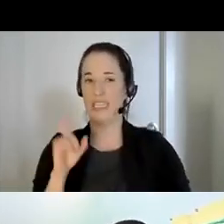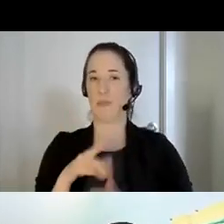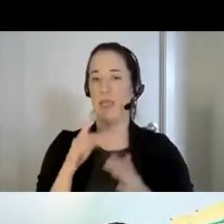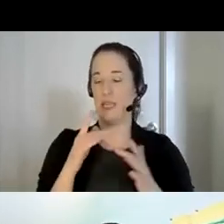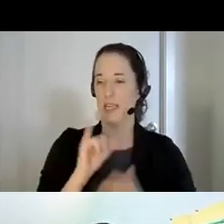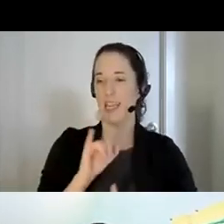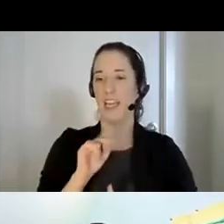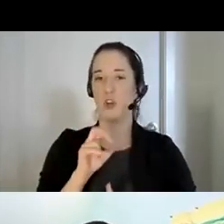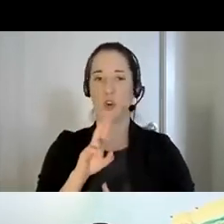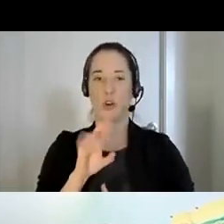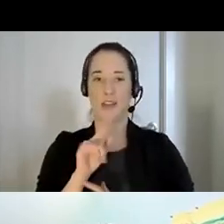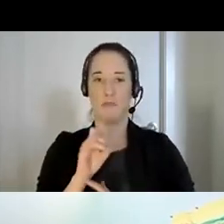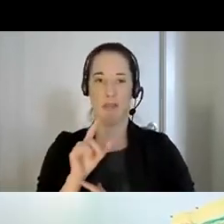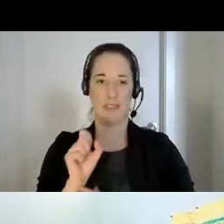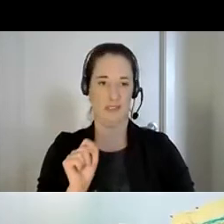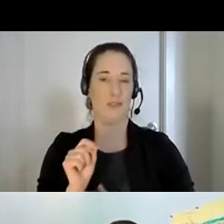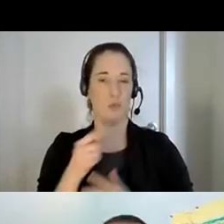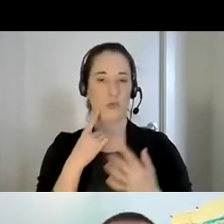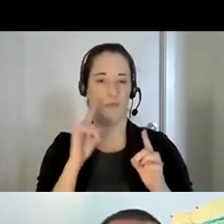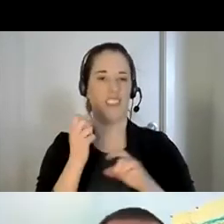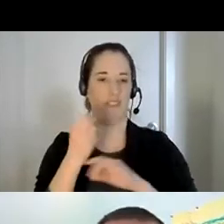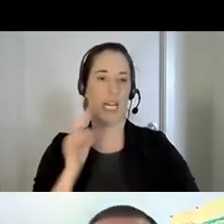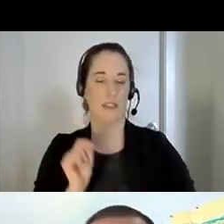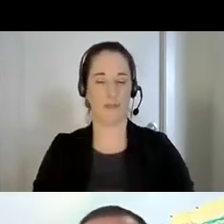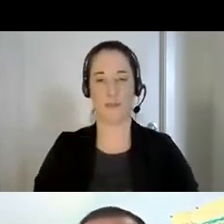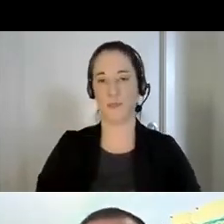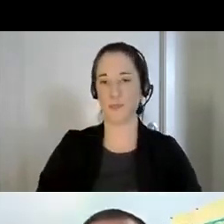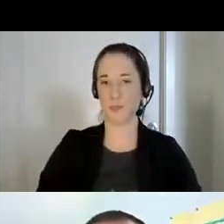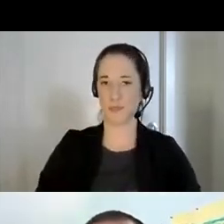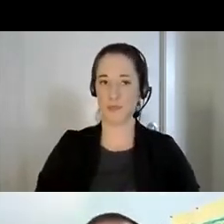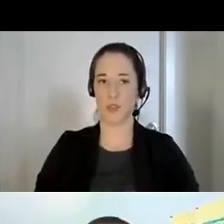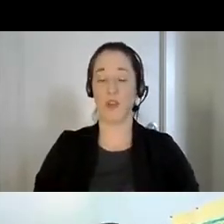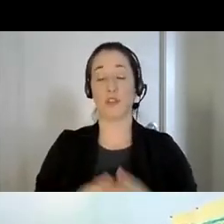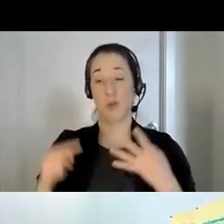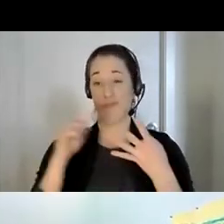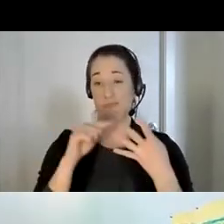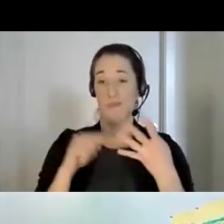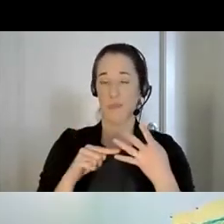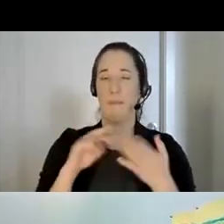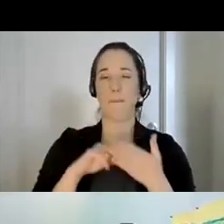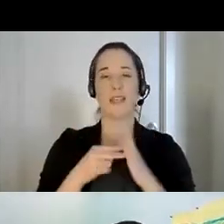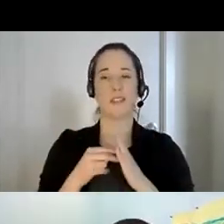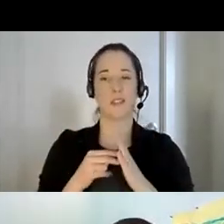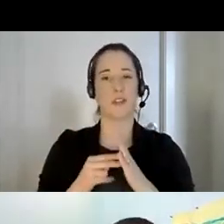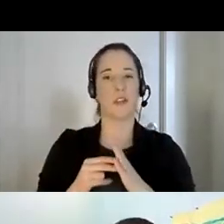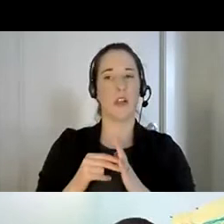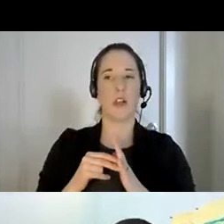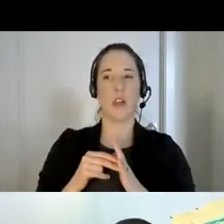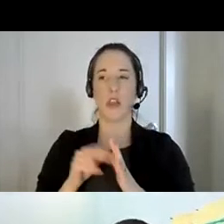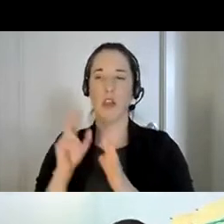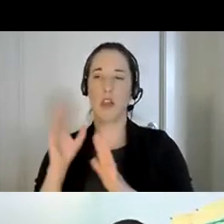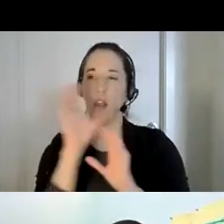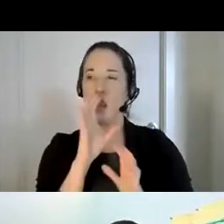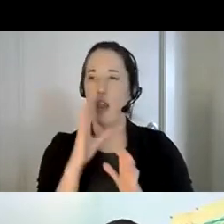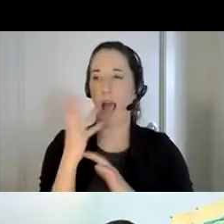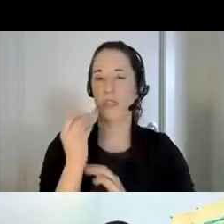So connections 3 and 4 speak to moving beyond our own individual selves and seeing our connections with other people. This